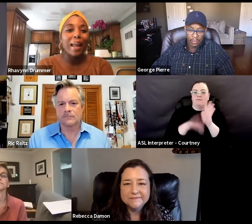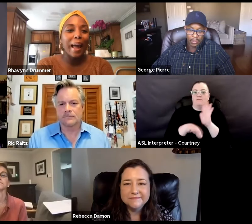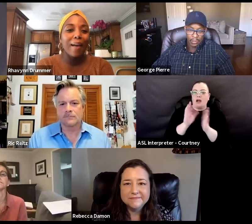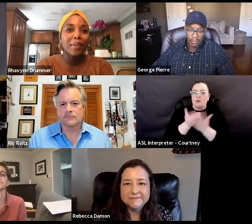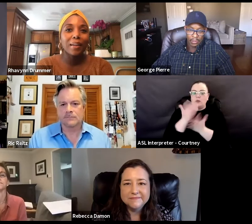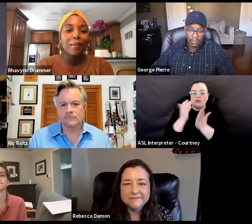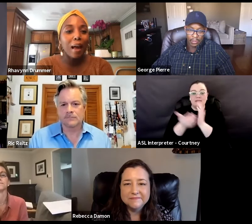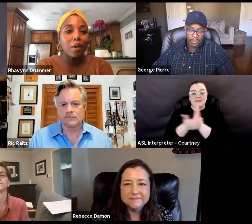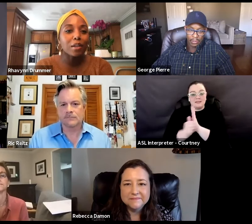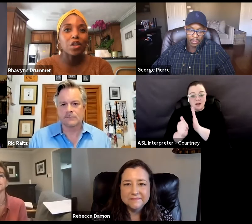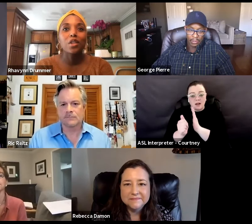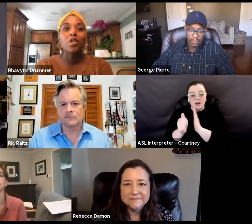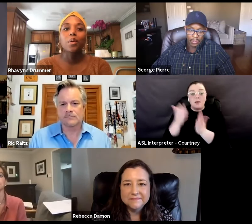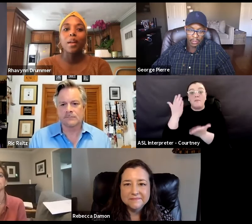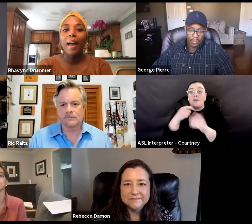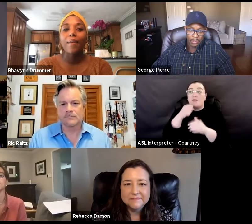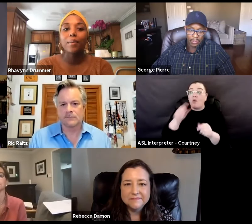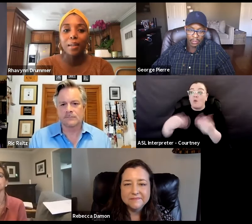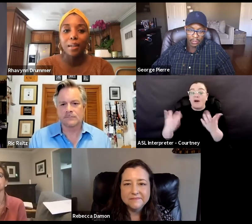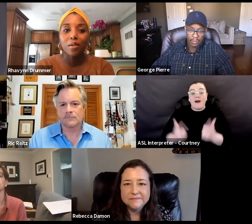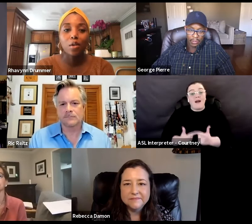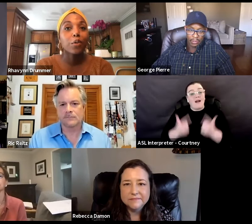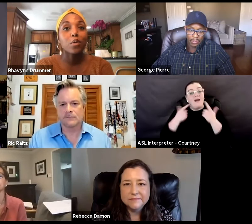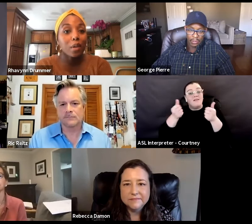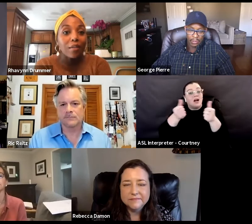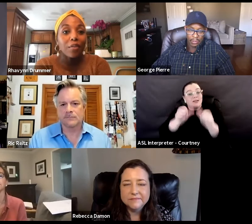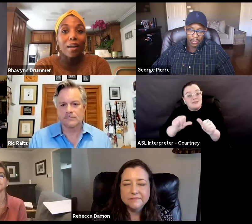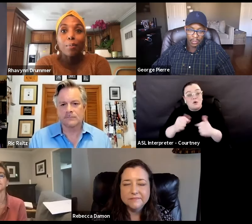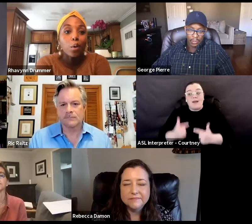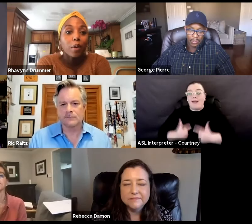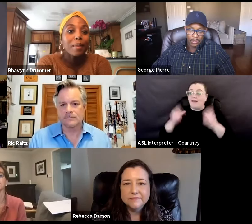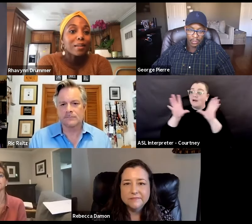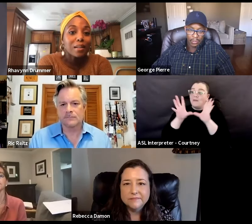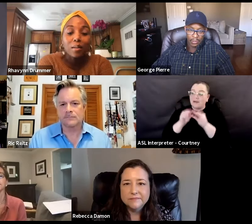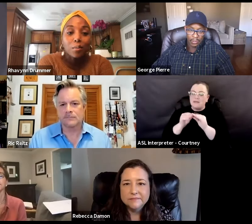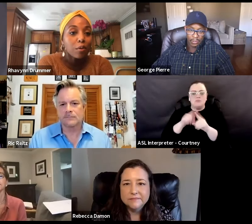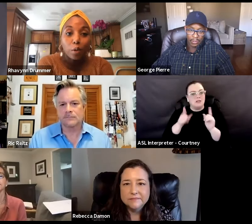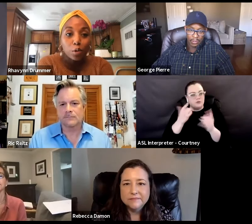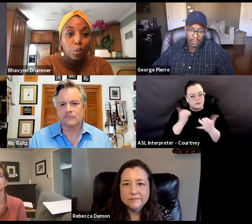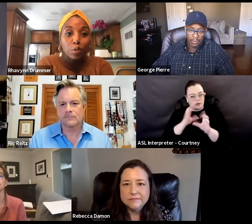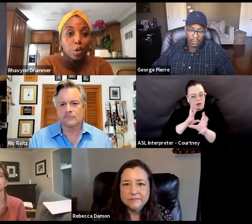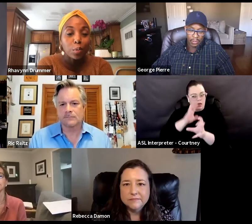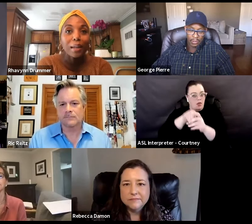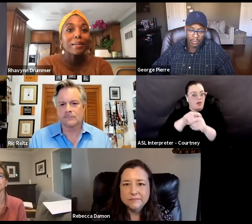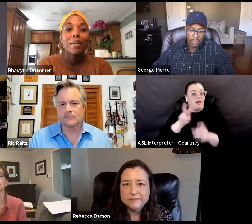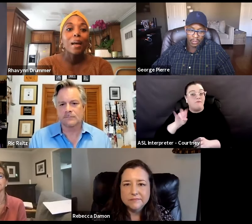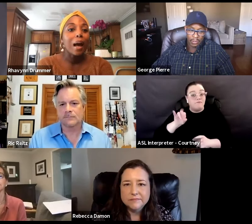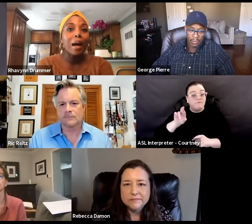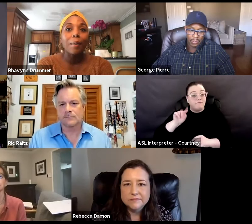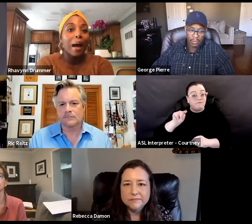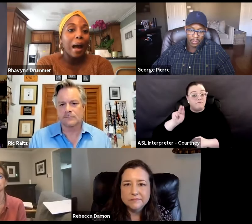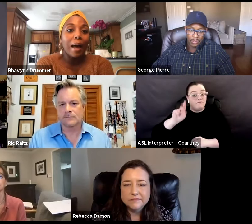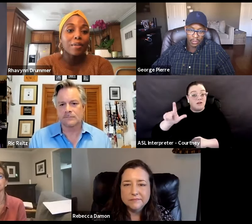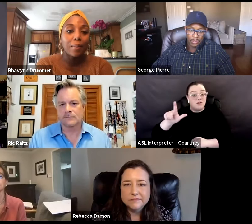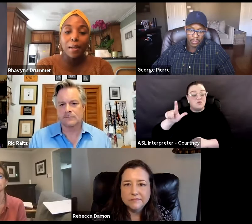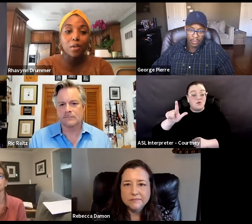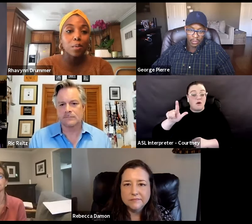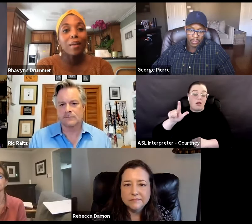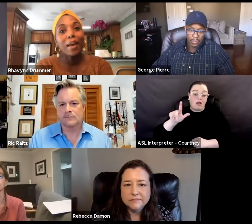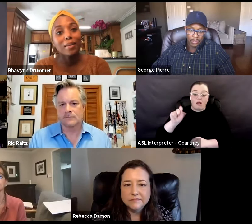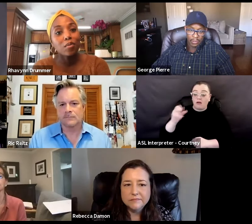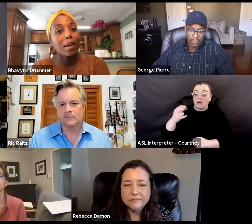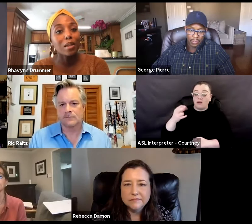not having live auditions or we're not having meetings. So if you can find a program that does some sort of virtual showcase, I've